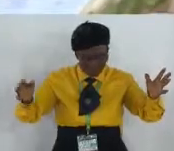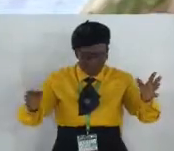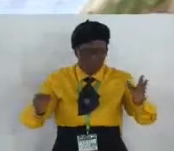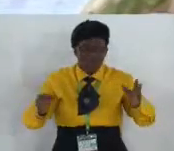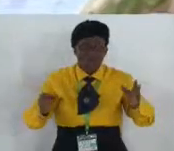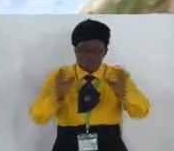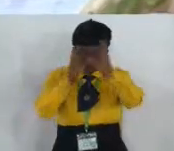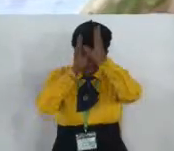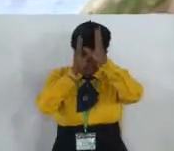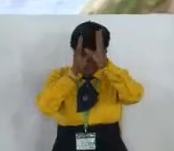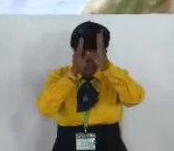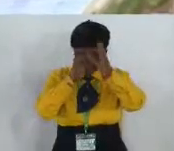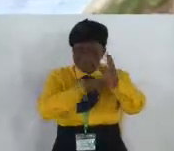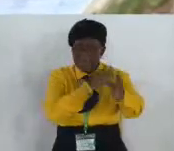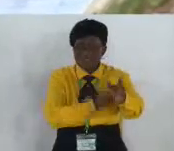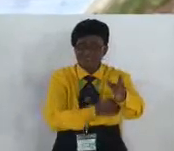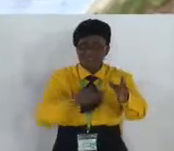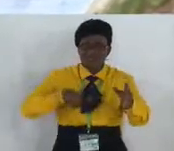Almighty, we worship you.